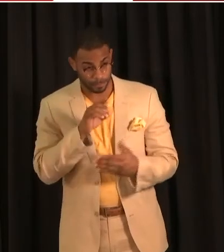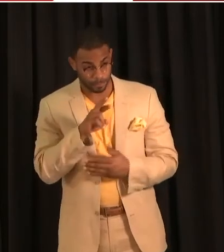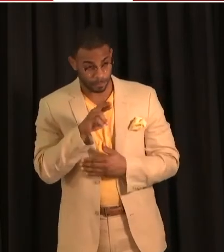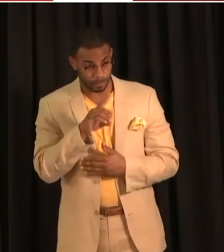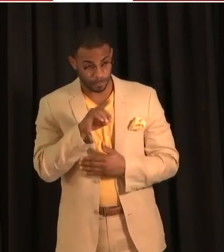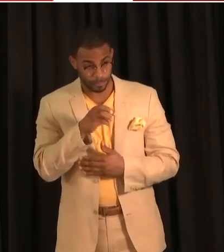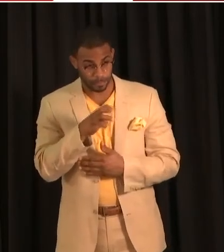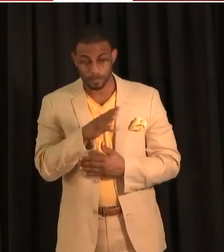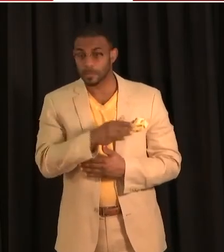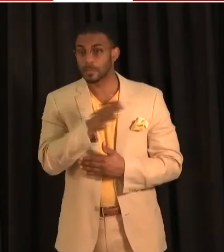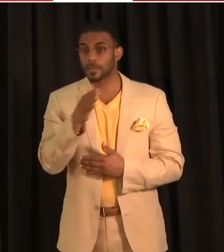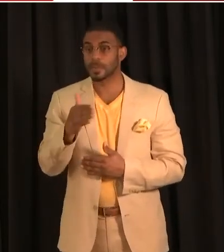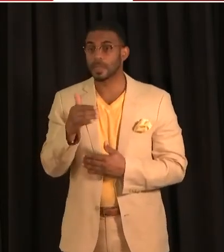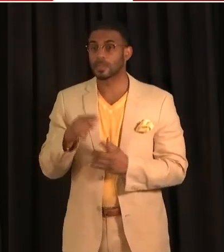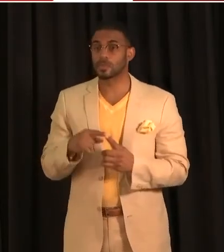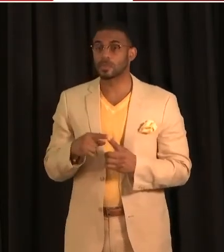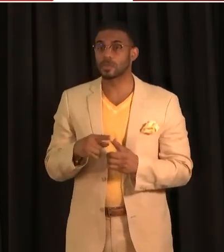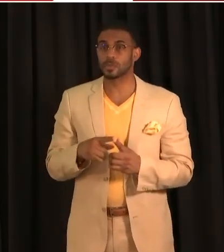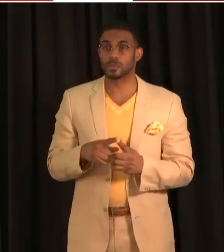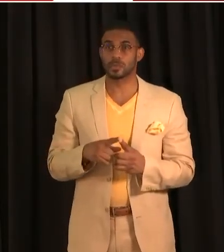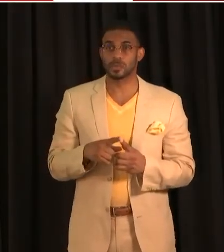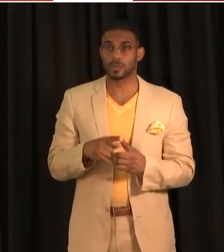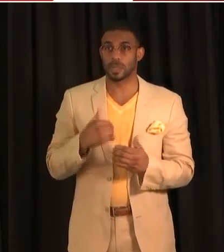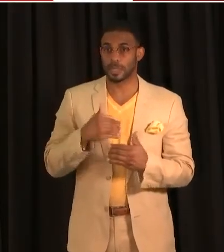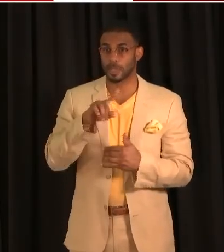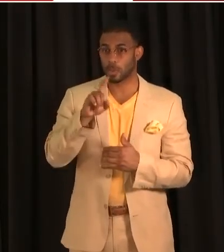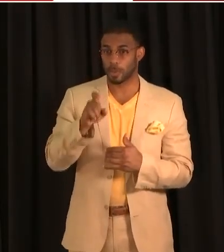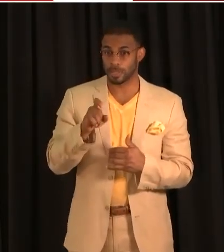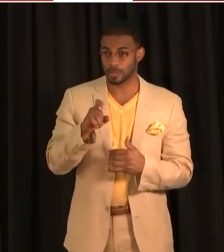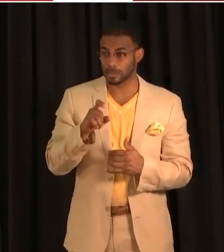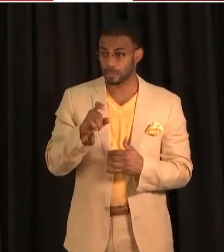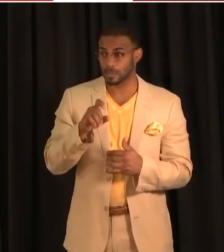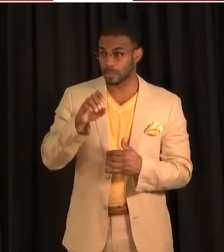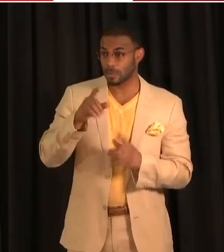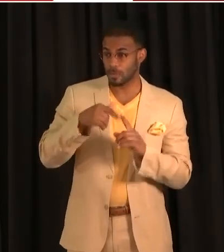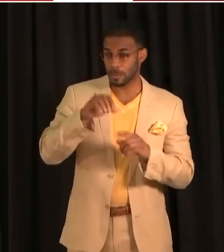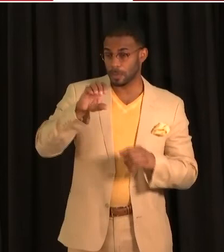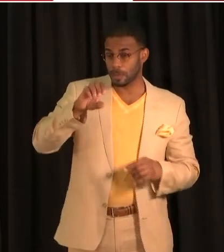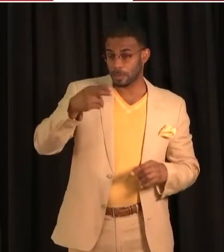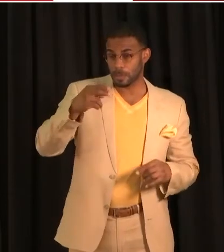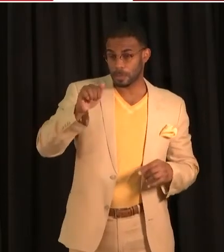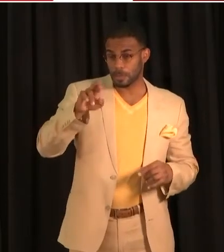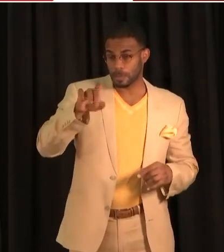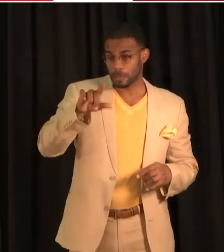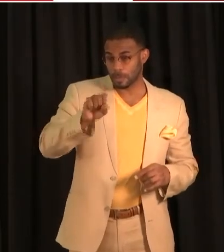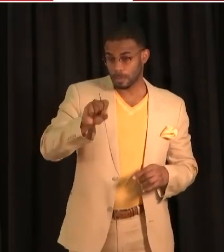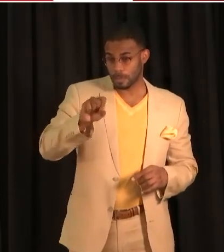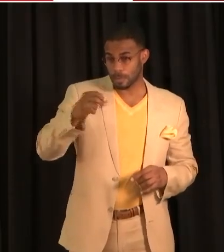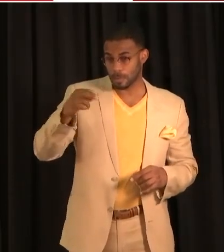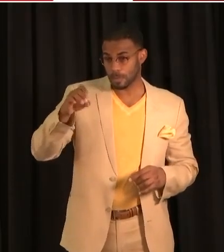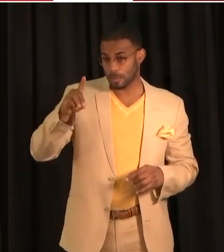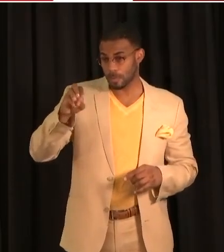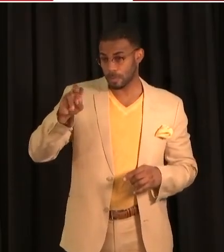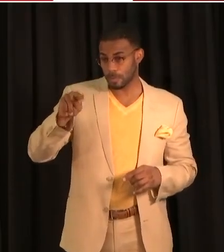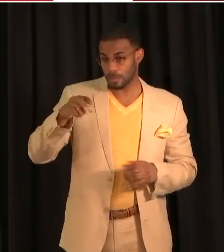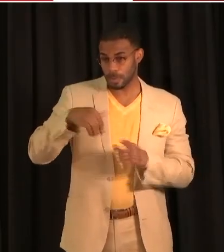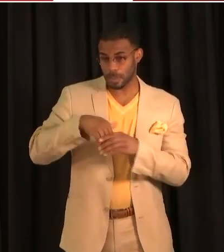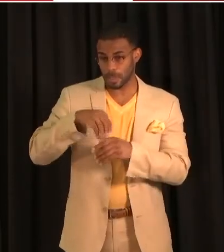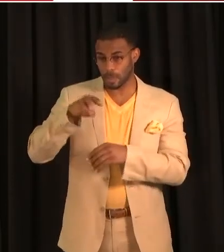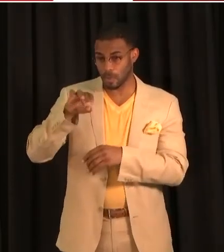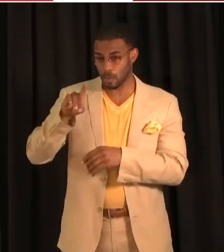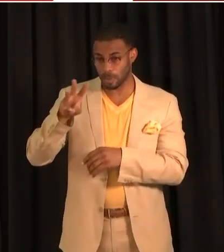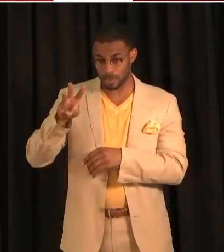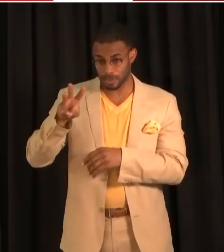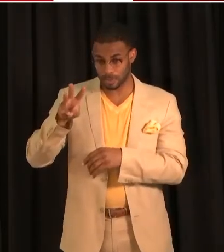Thank you, Dr. Shaw. We're going to go next to our next question, which is Charles Hedman in Ward 6.